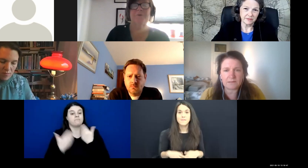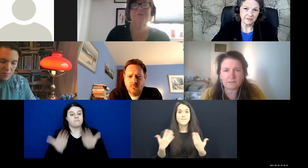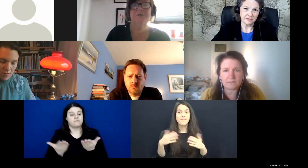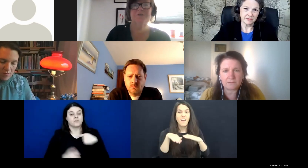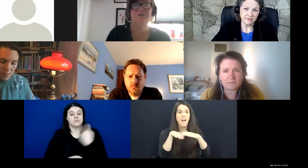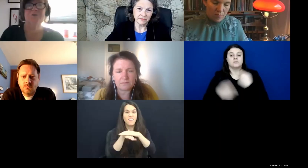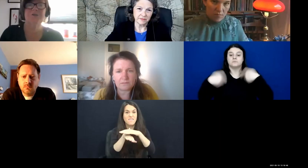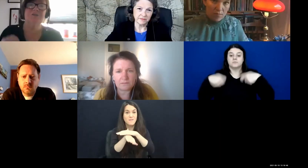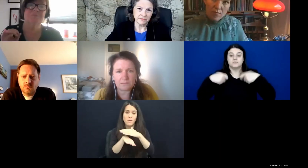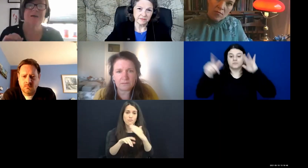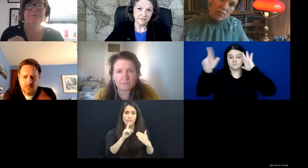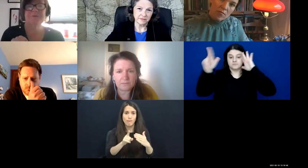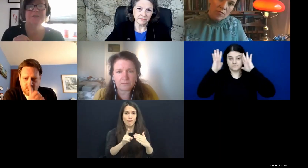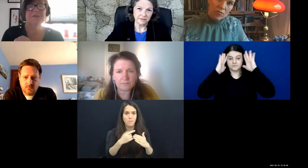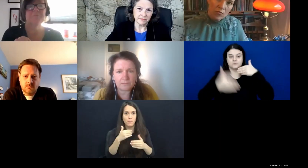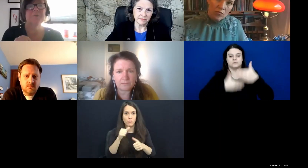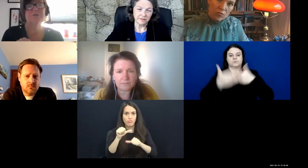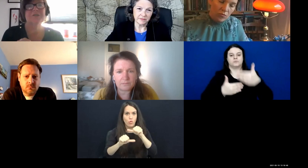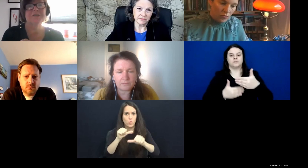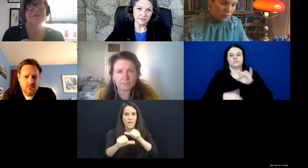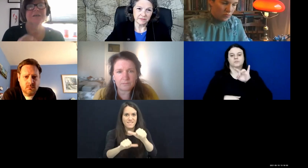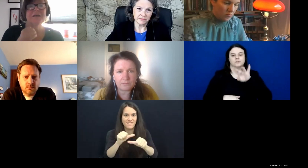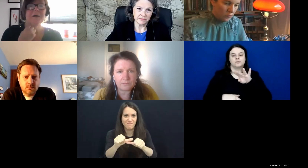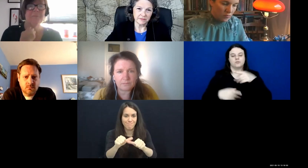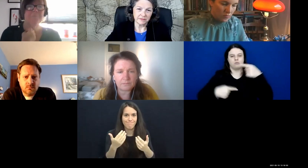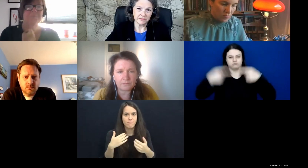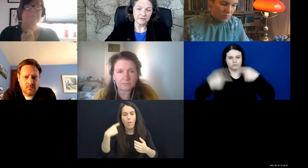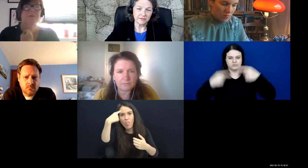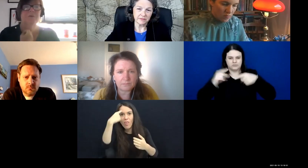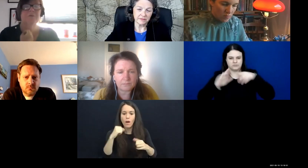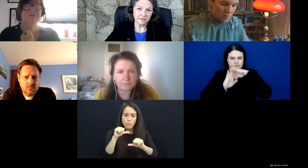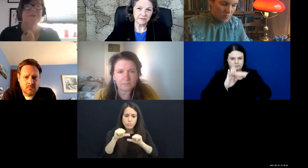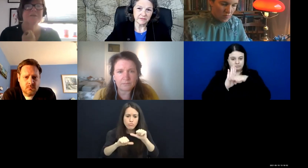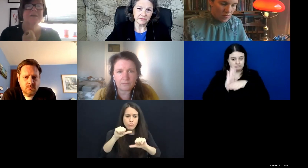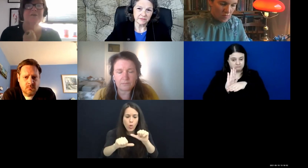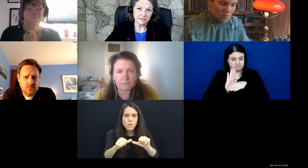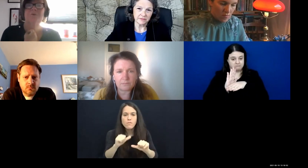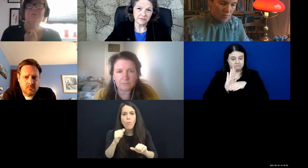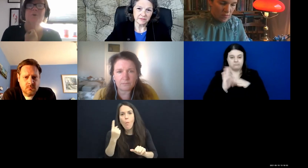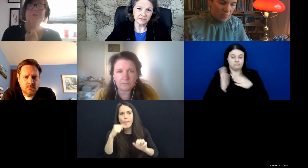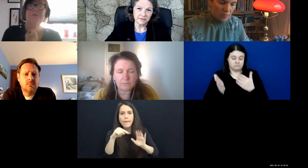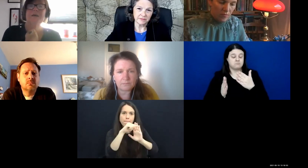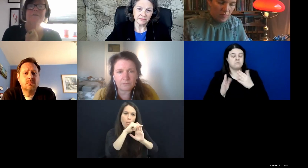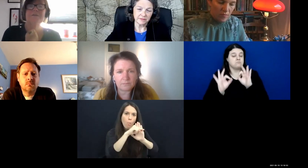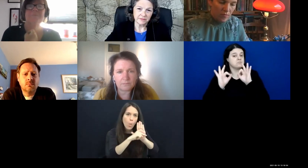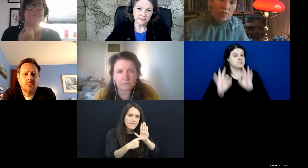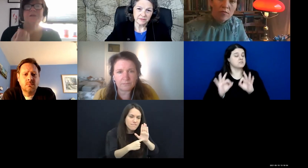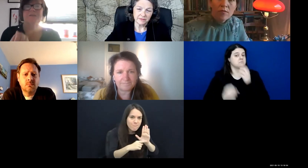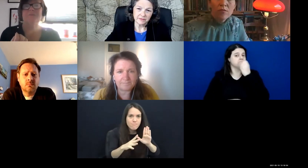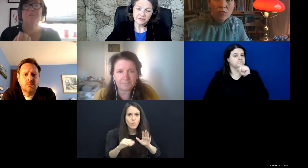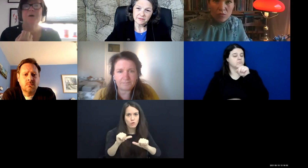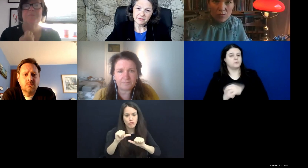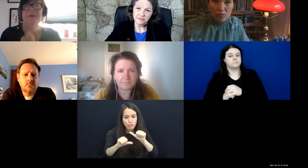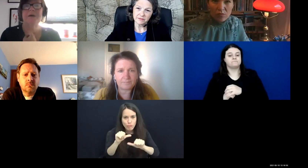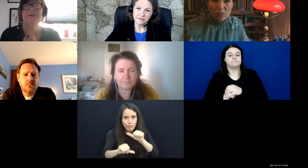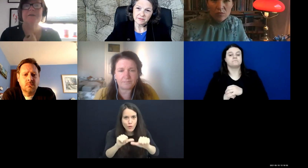about the process, not just perhaps particular policies. Yes, thank you. Good point. And a